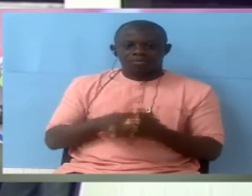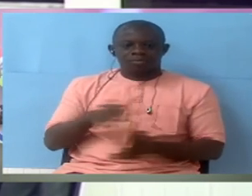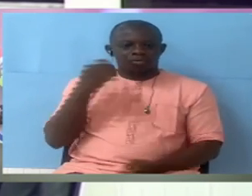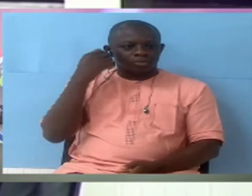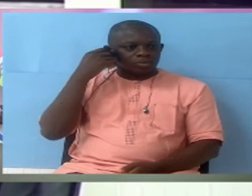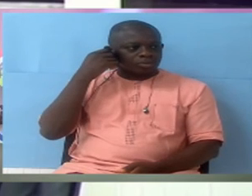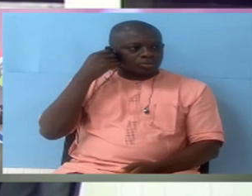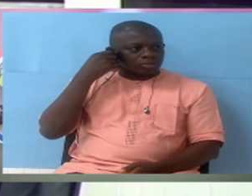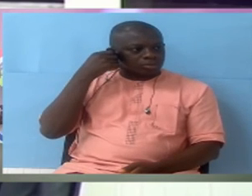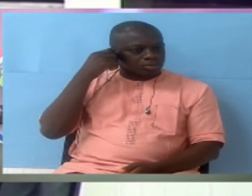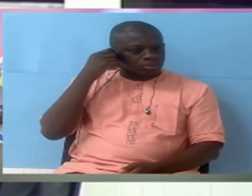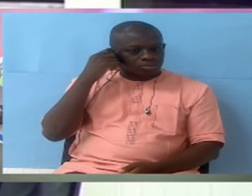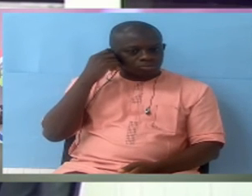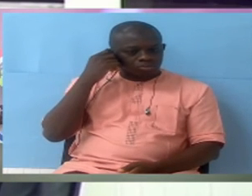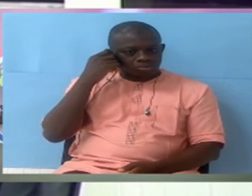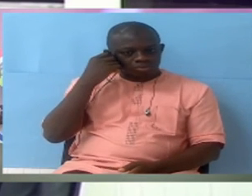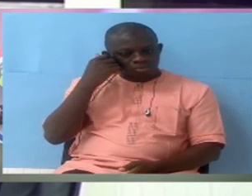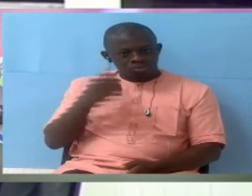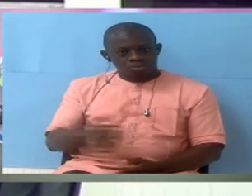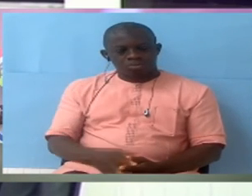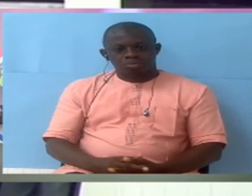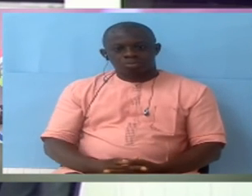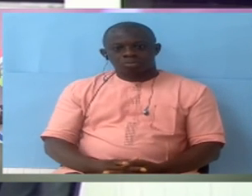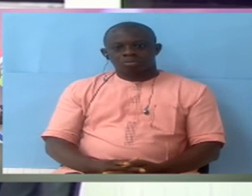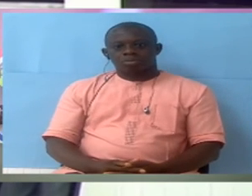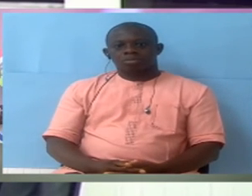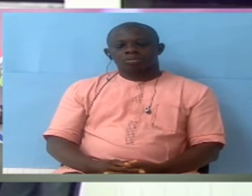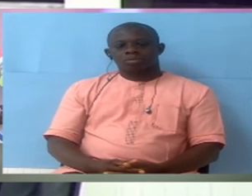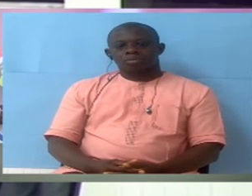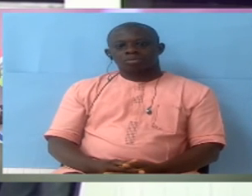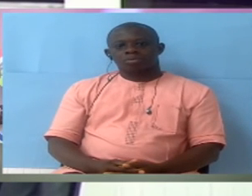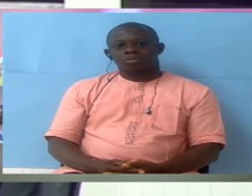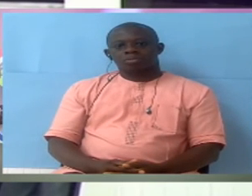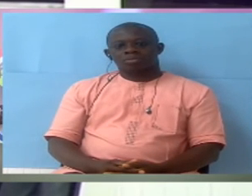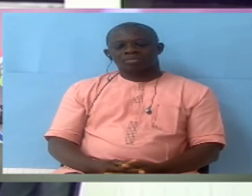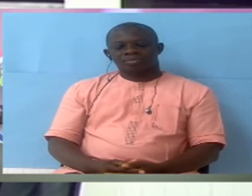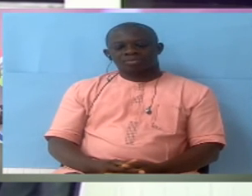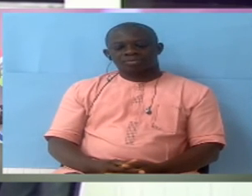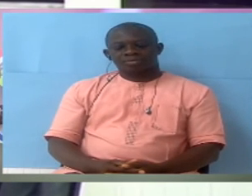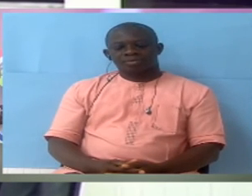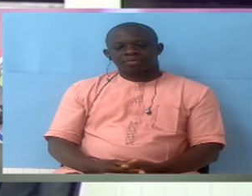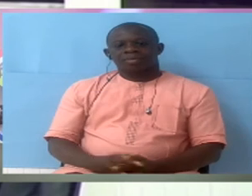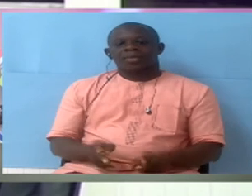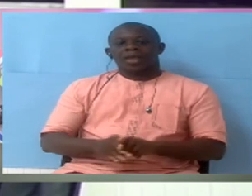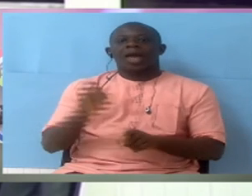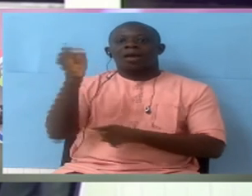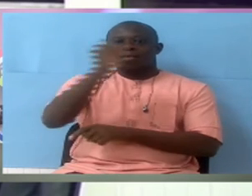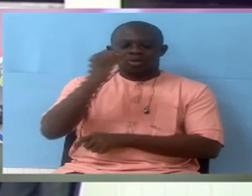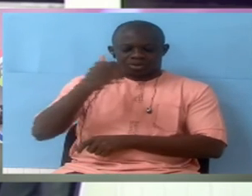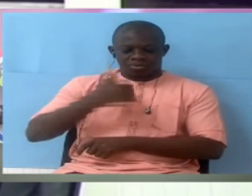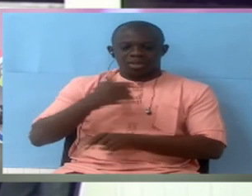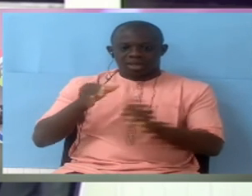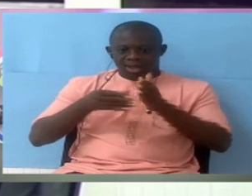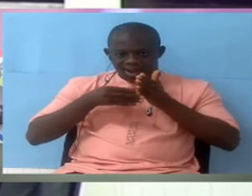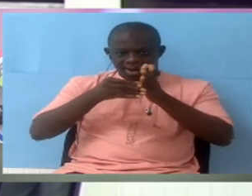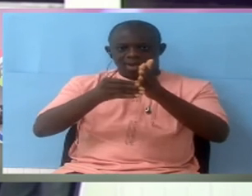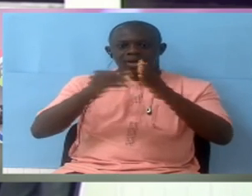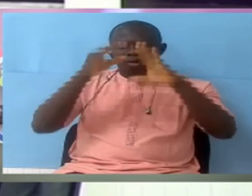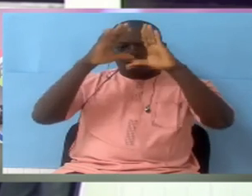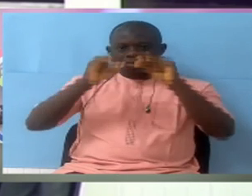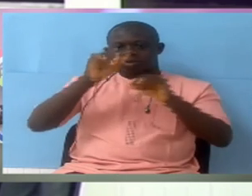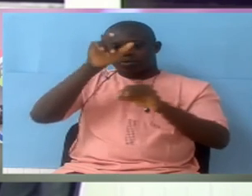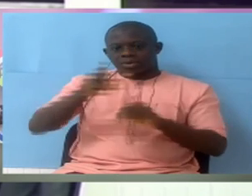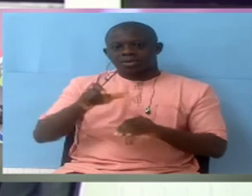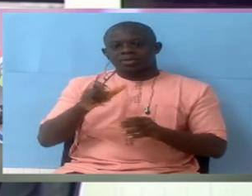def benen pexé de li tax bama jappone lolu ay tiaxan rek la. Because I'm a commanding officer. Ndaxte man commanding officer